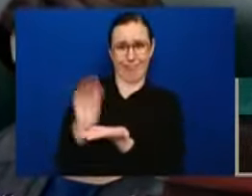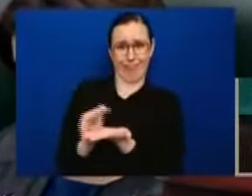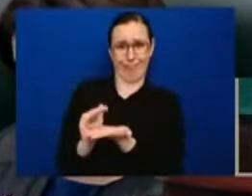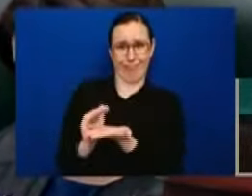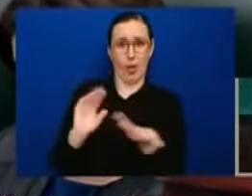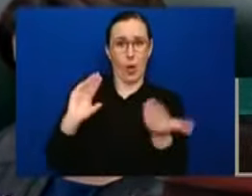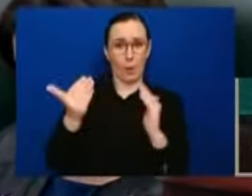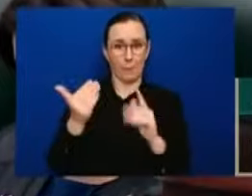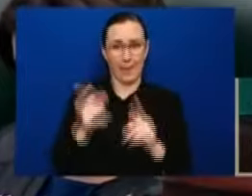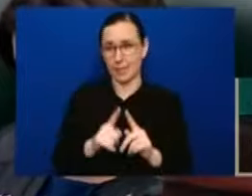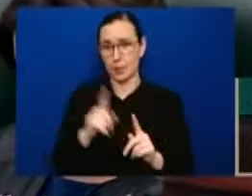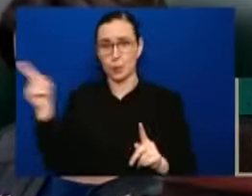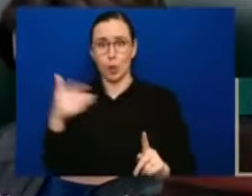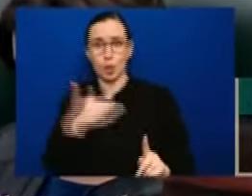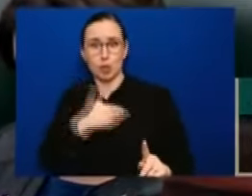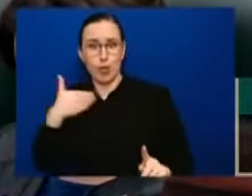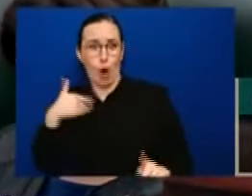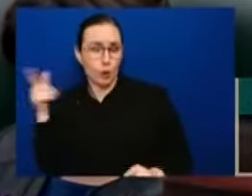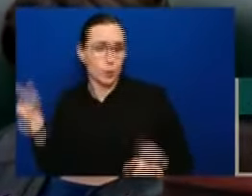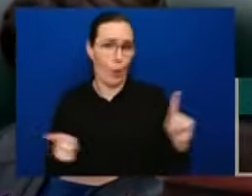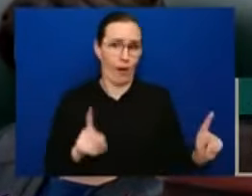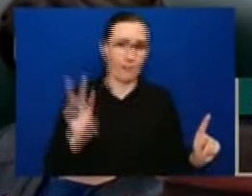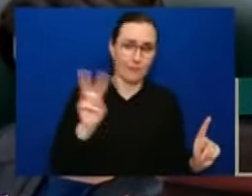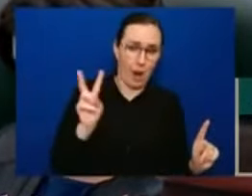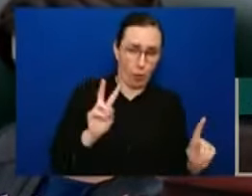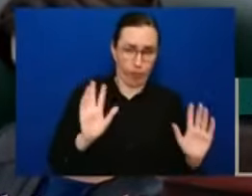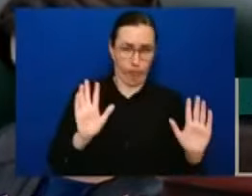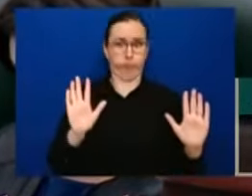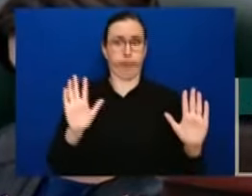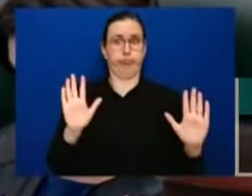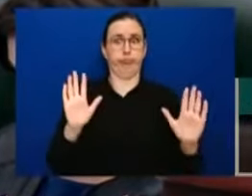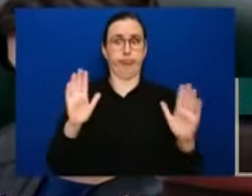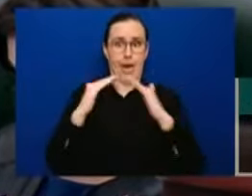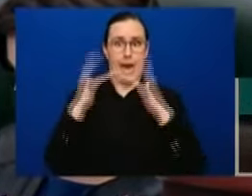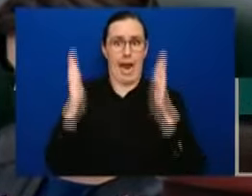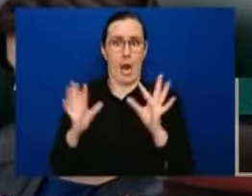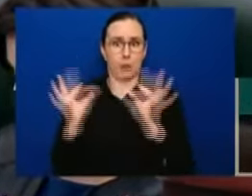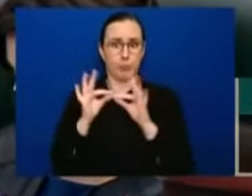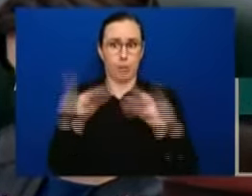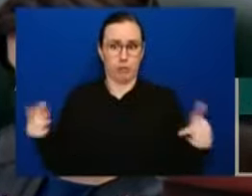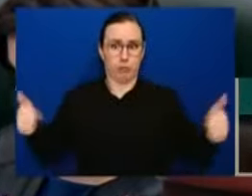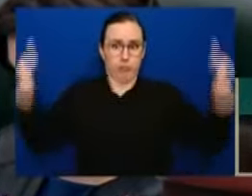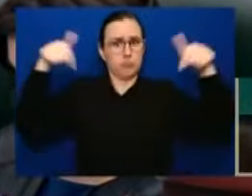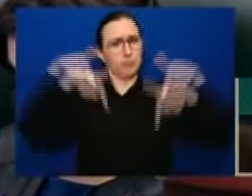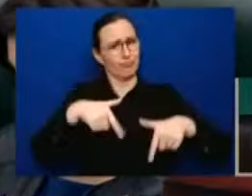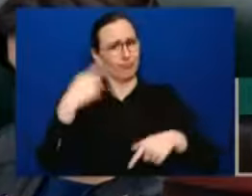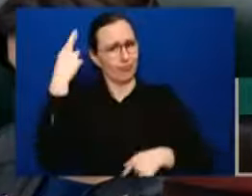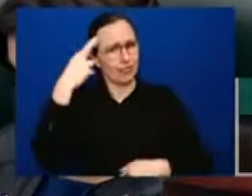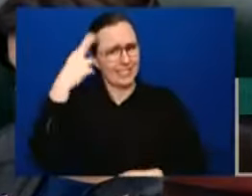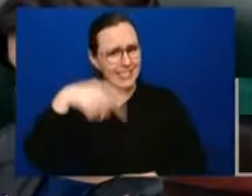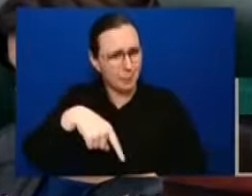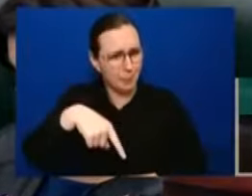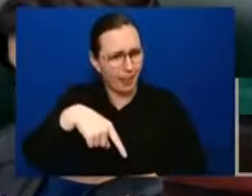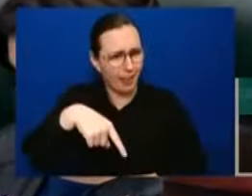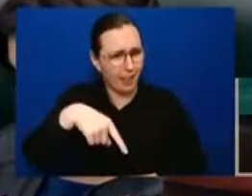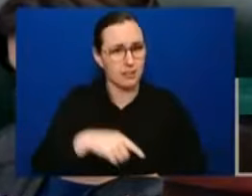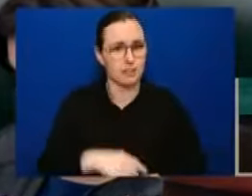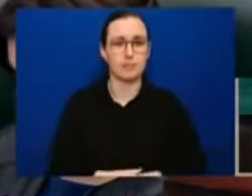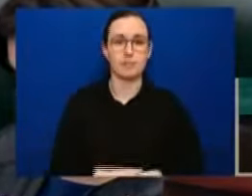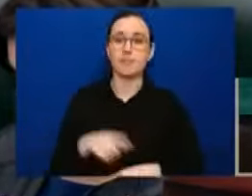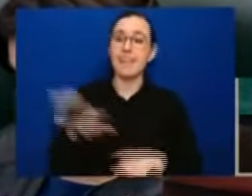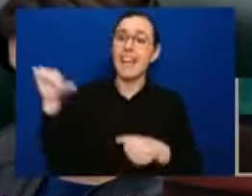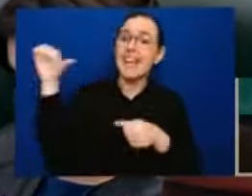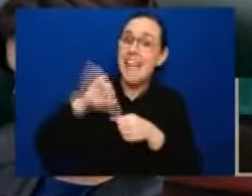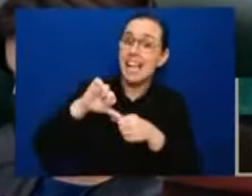Our gasoline and diesel prices are the lowest in Canada, owing in part to low fuel tax rates and no provincial sales